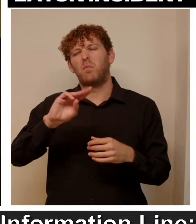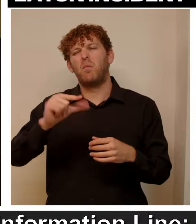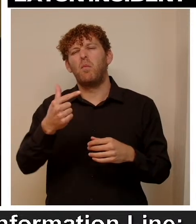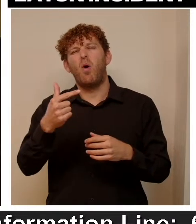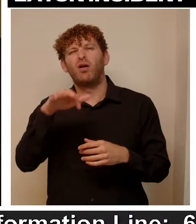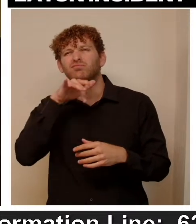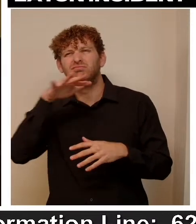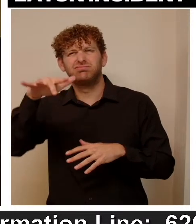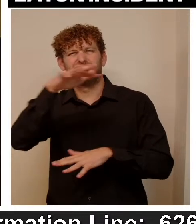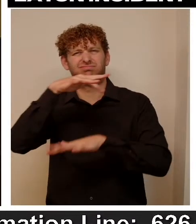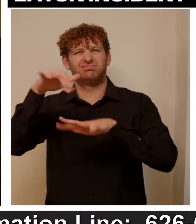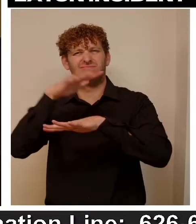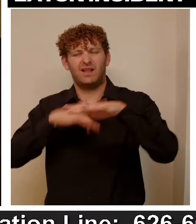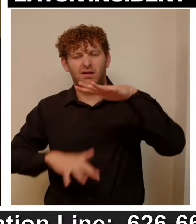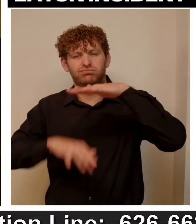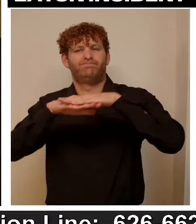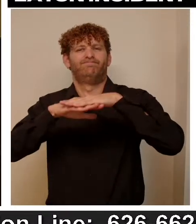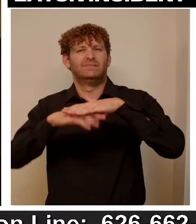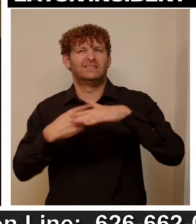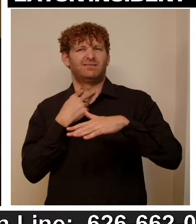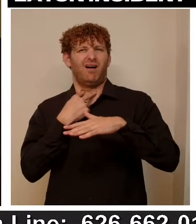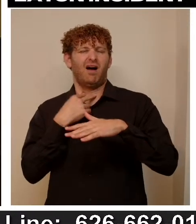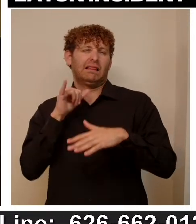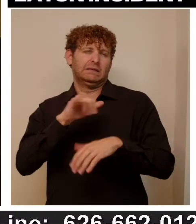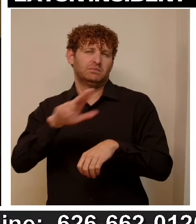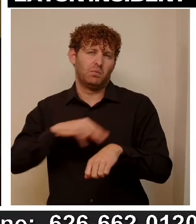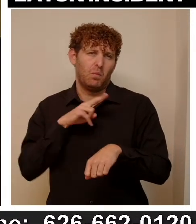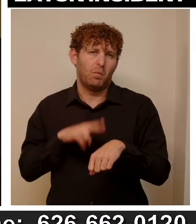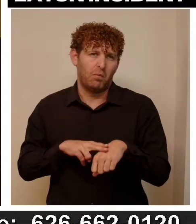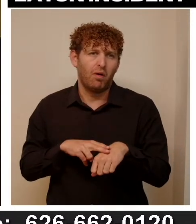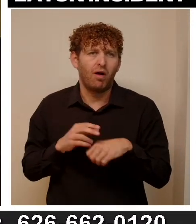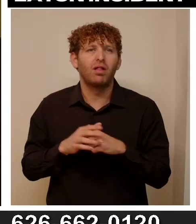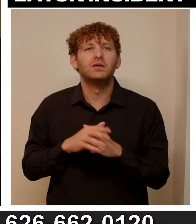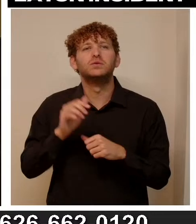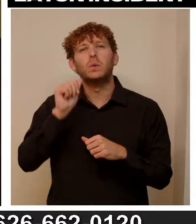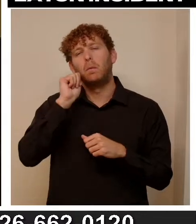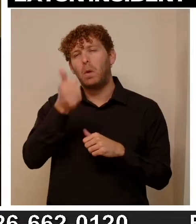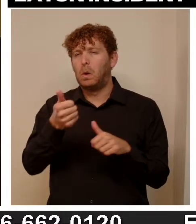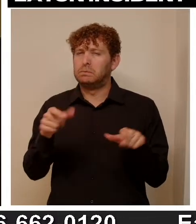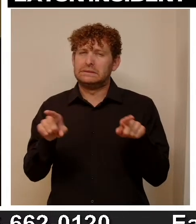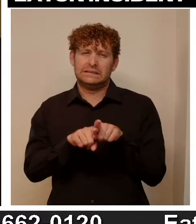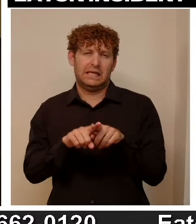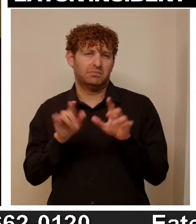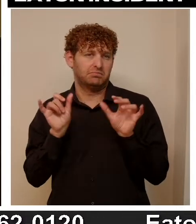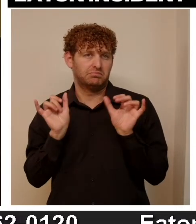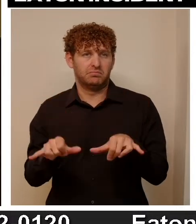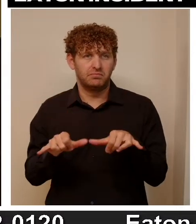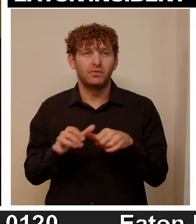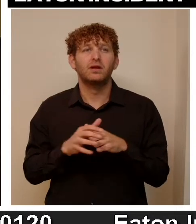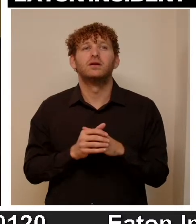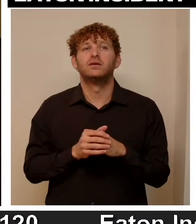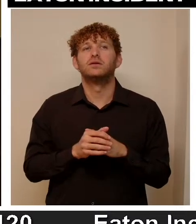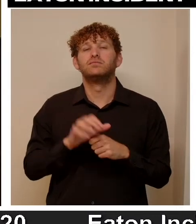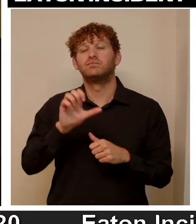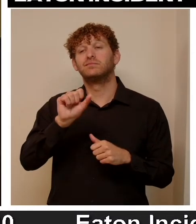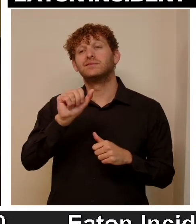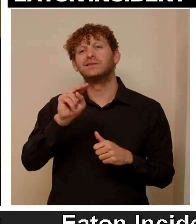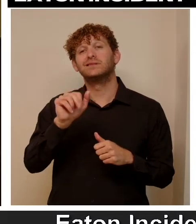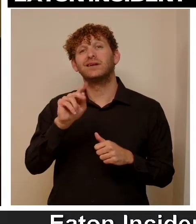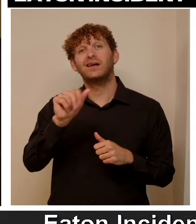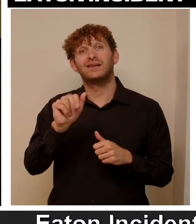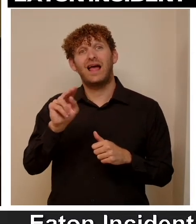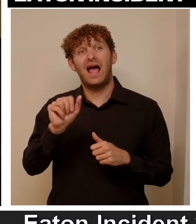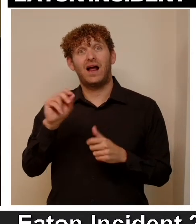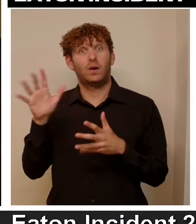expect the same for that tomorrow. Whenever we get that Santa Ana wind event, you're going to expect some clearer conditions and a